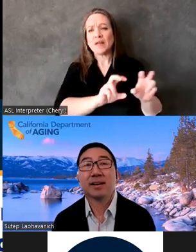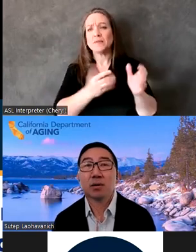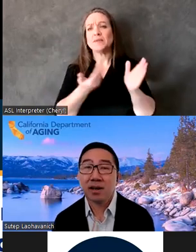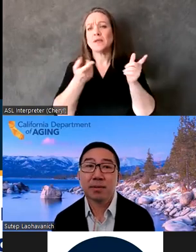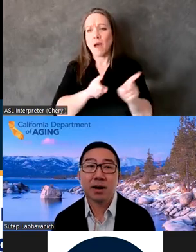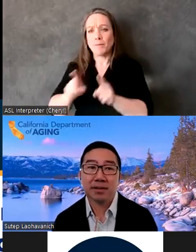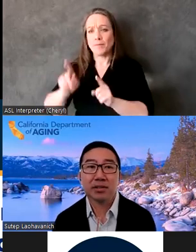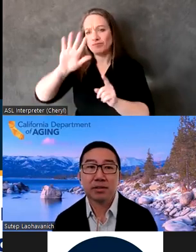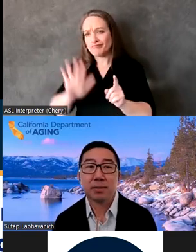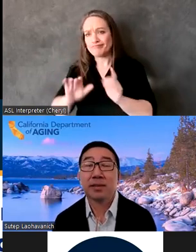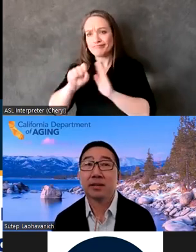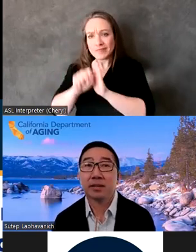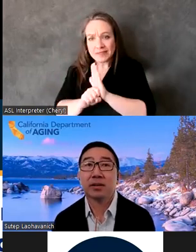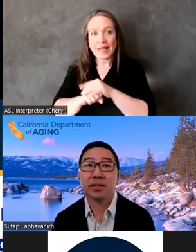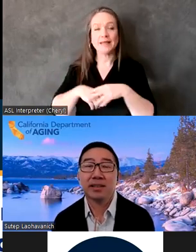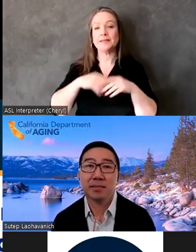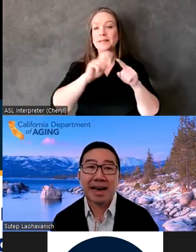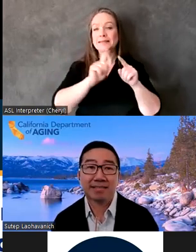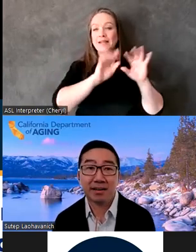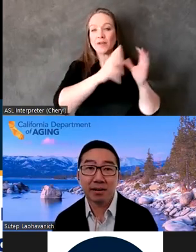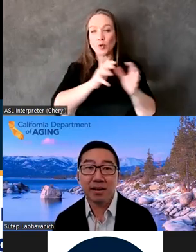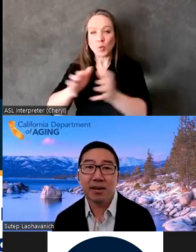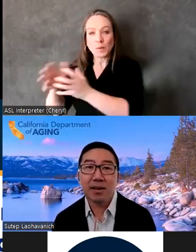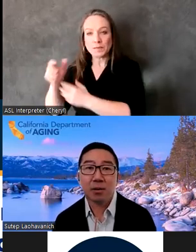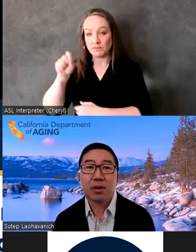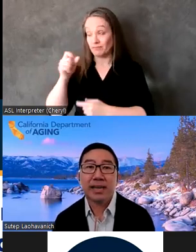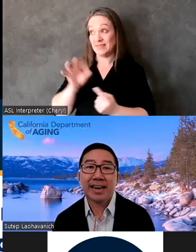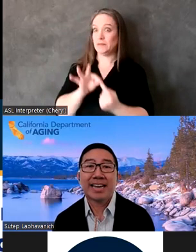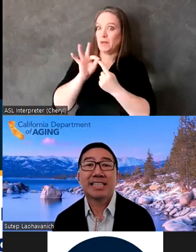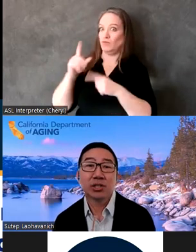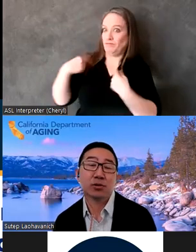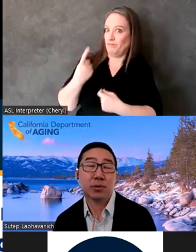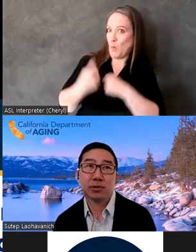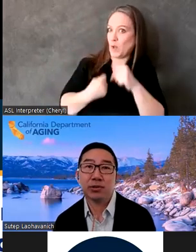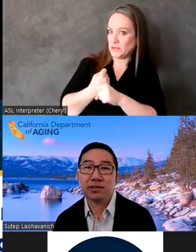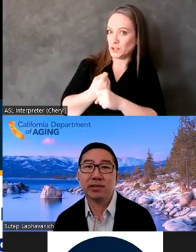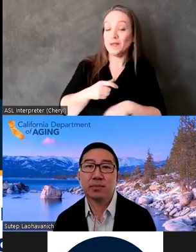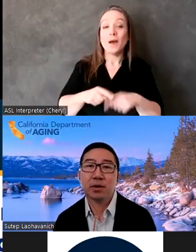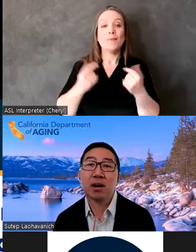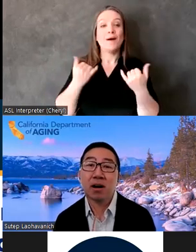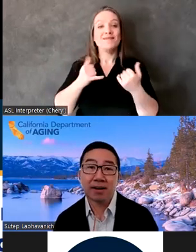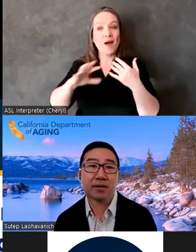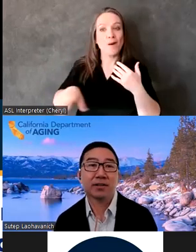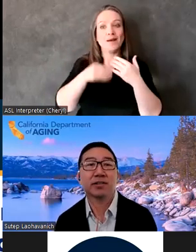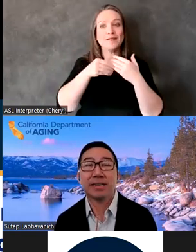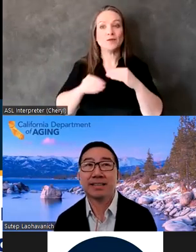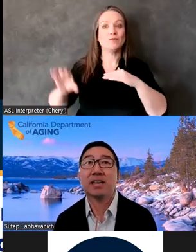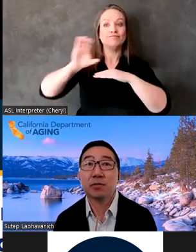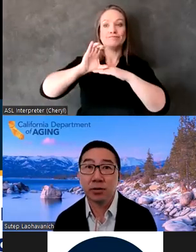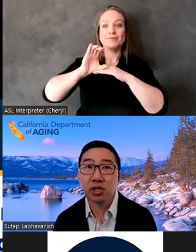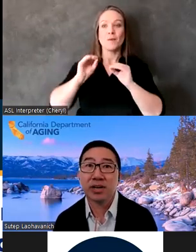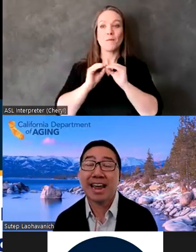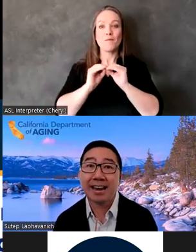state and across populations, particularly this past year. And we're getting additional resources to support our efforts to strengthen